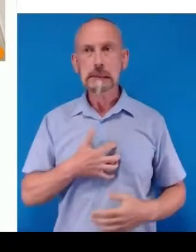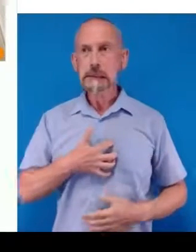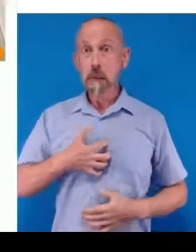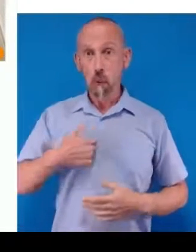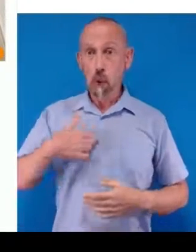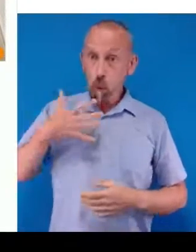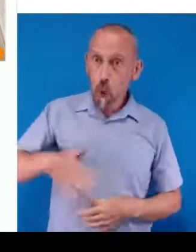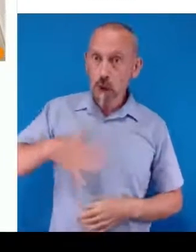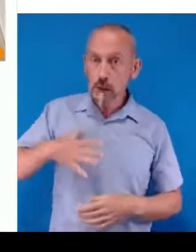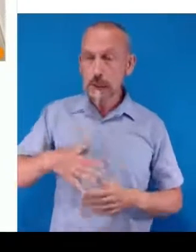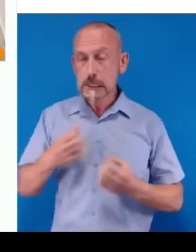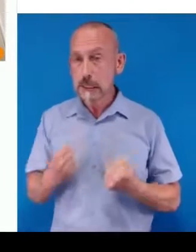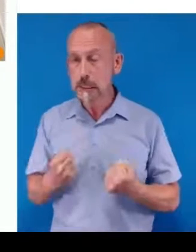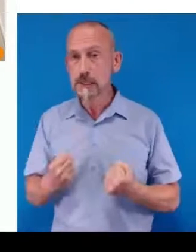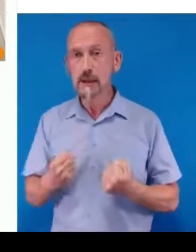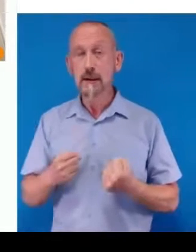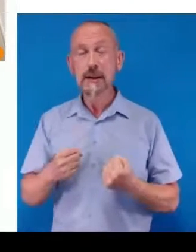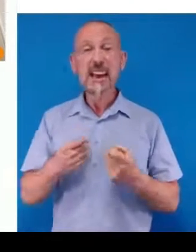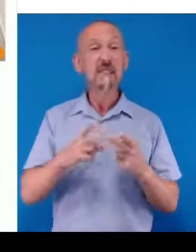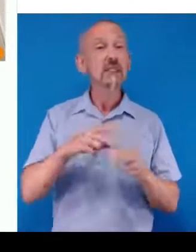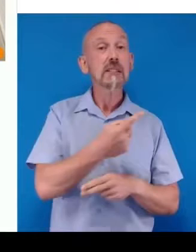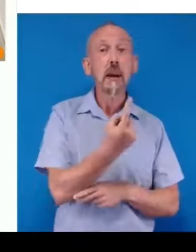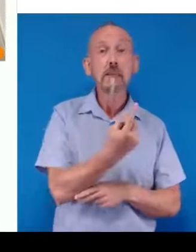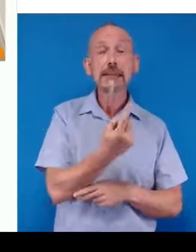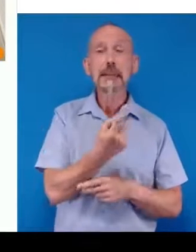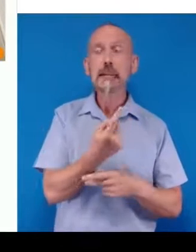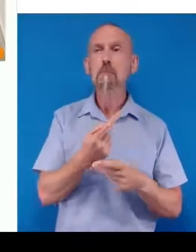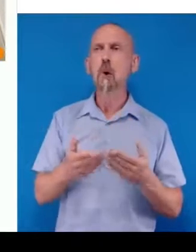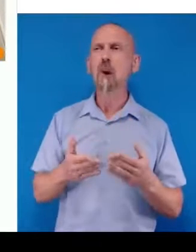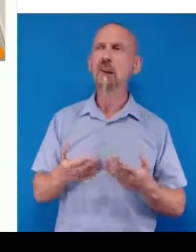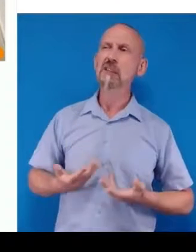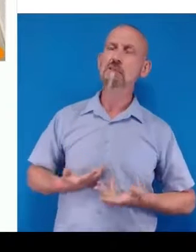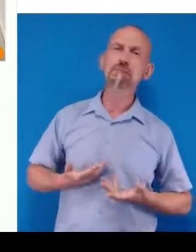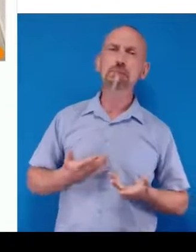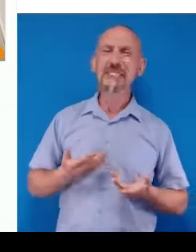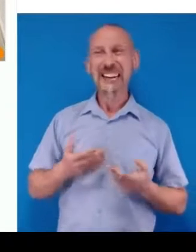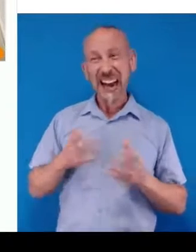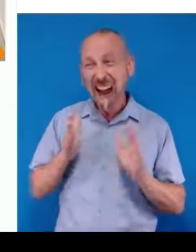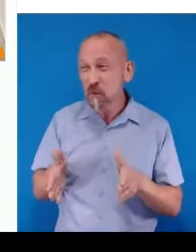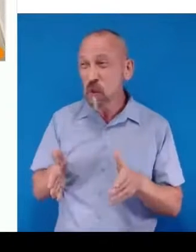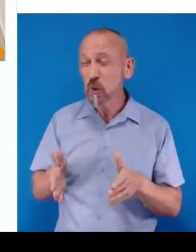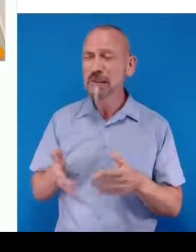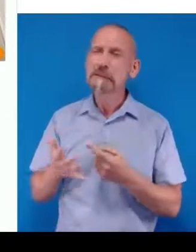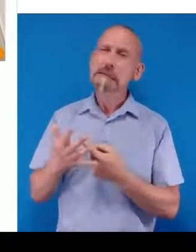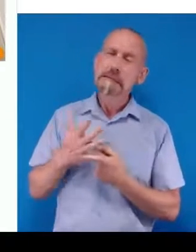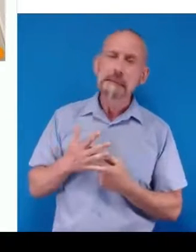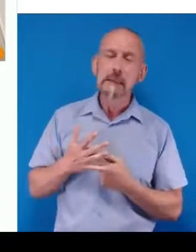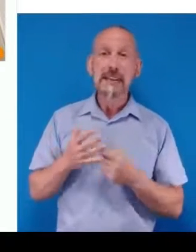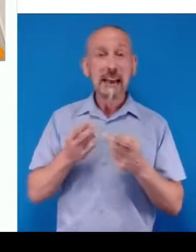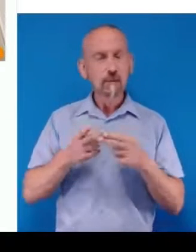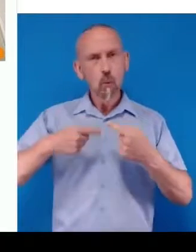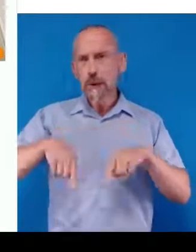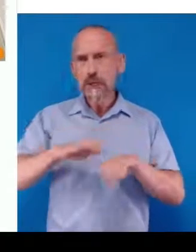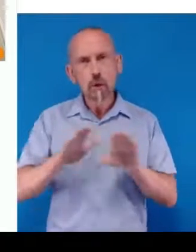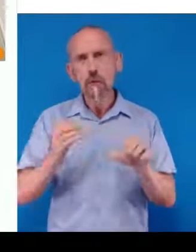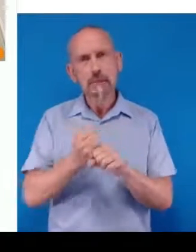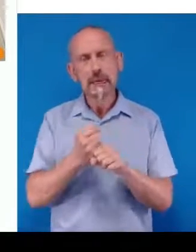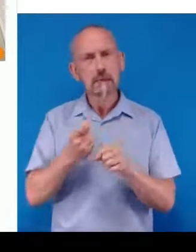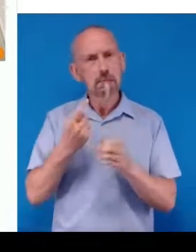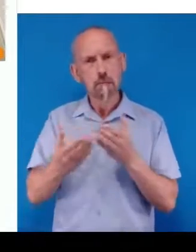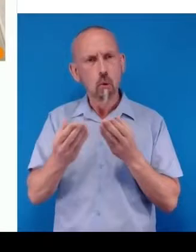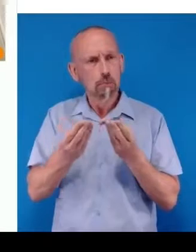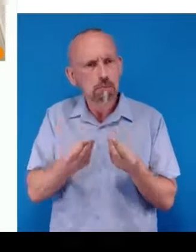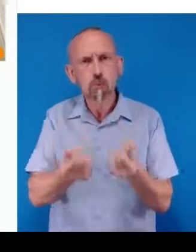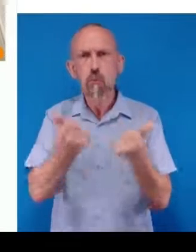really, we got to do that? If we don't make it something that they can be successful at and that makes sense to them, they're not going to do it.